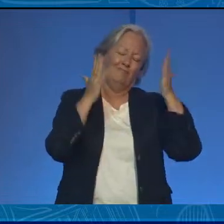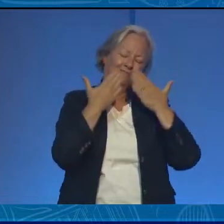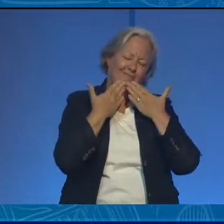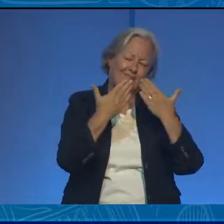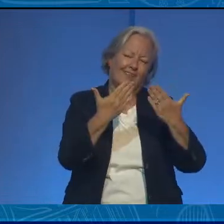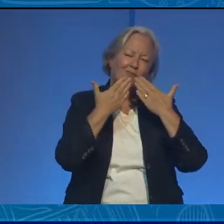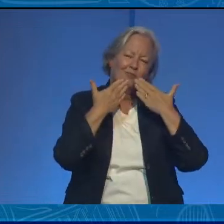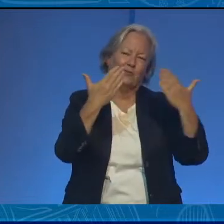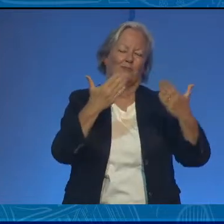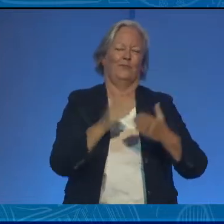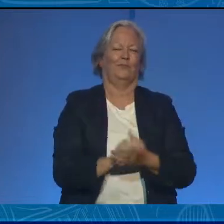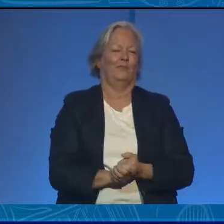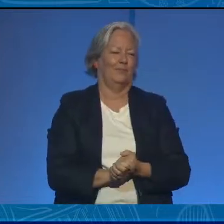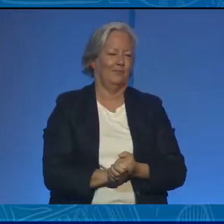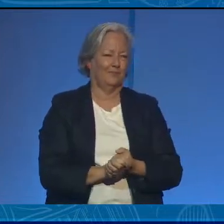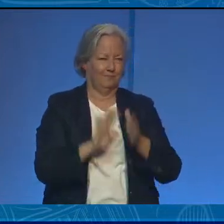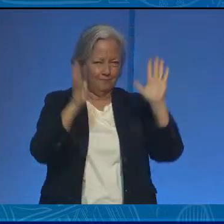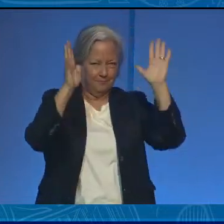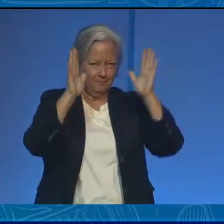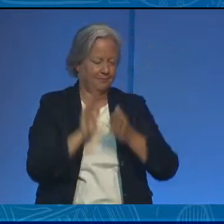much.